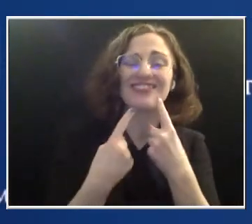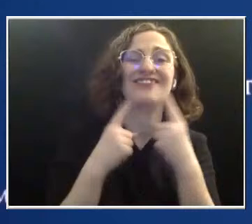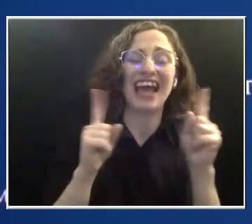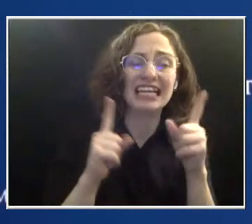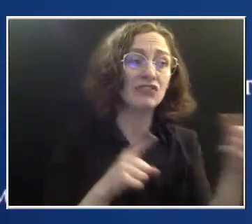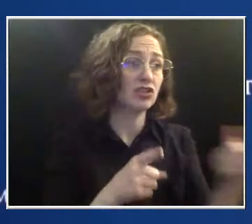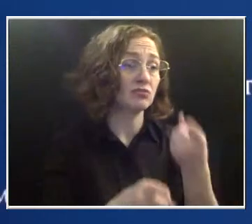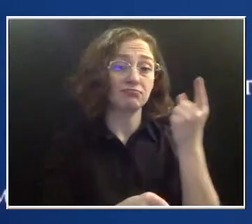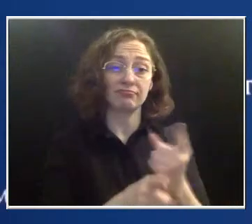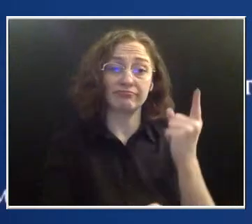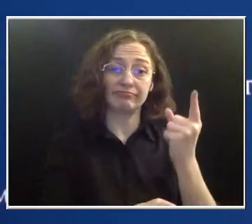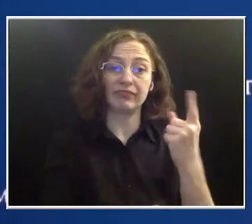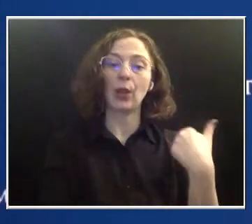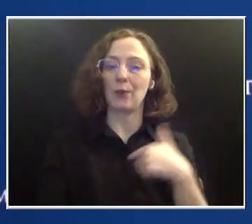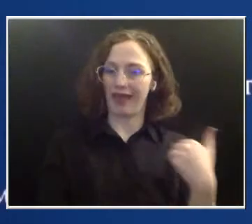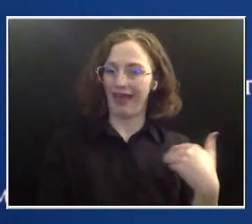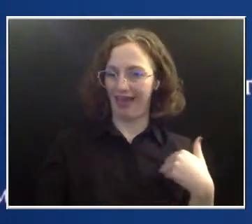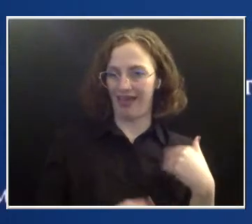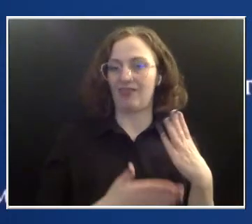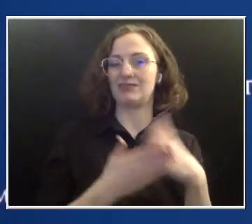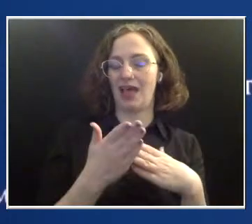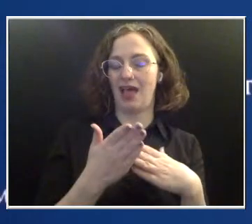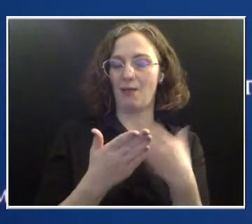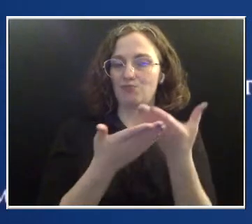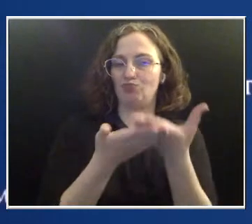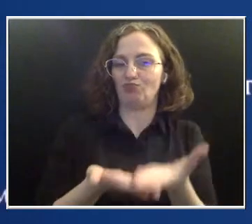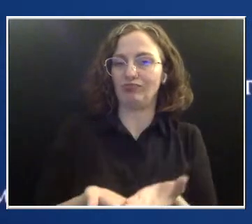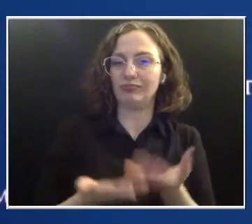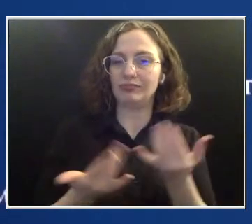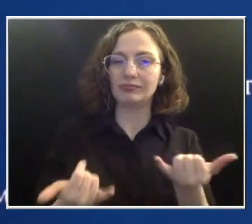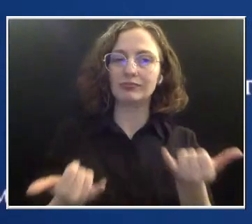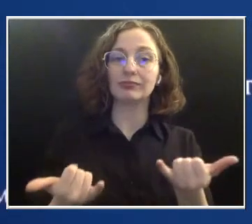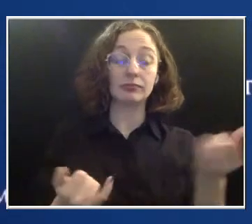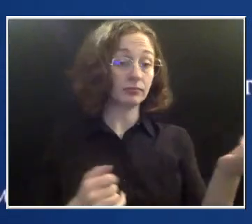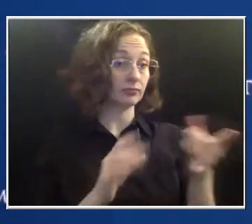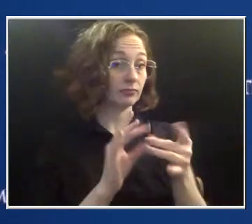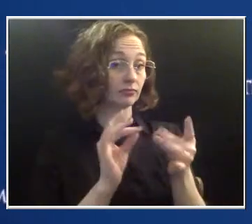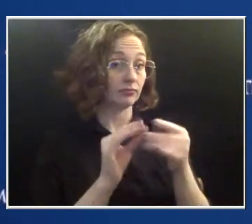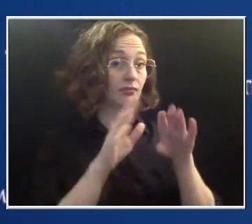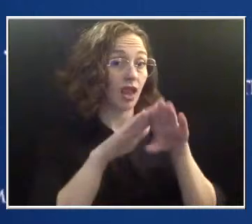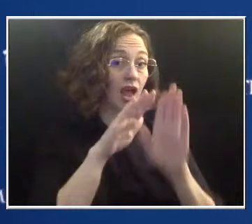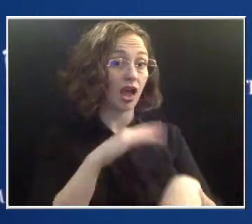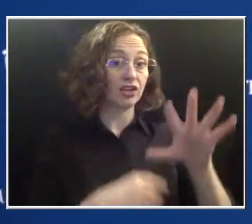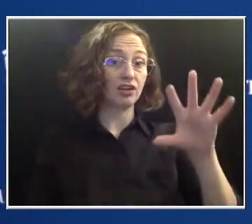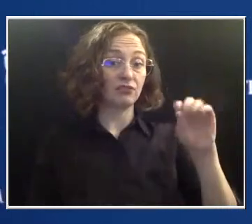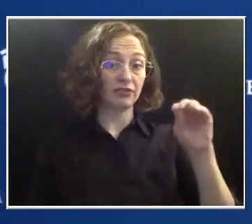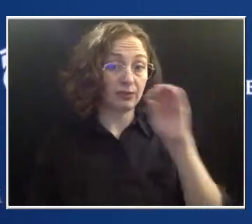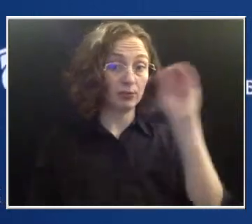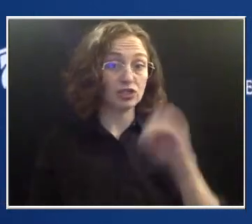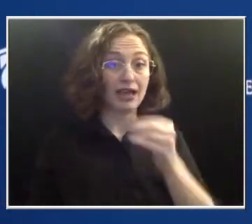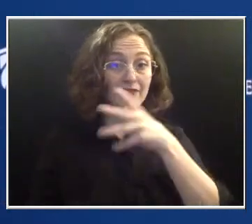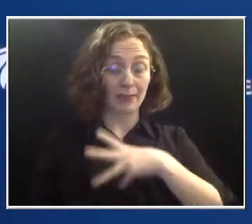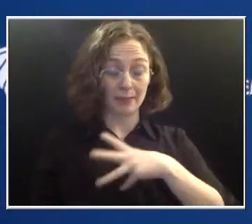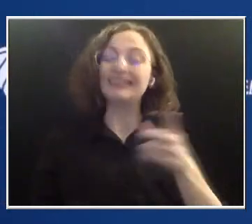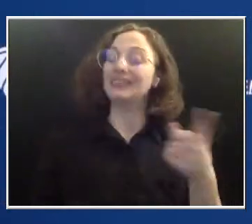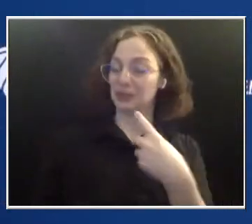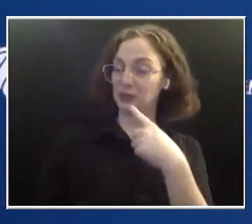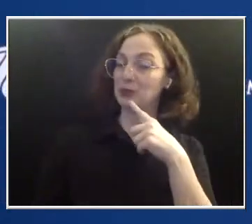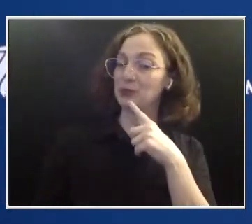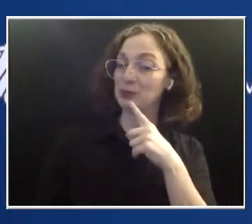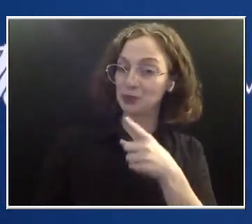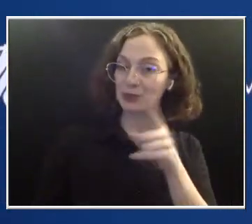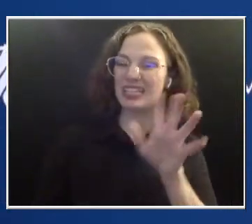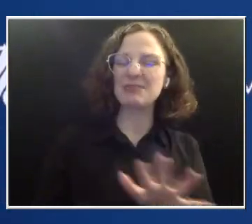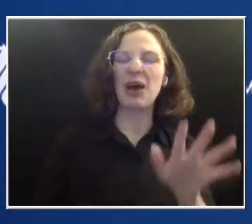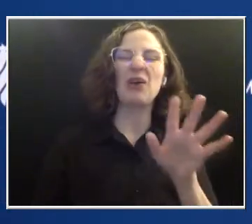together for us today. So when she was talking about under 50% of females, that is true. It's about 43% of females, unfortunately, are up